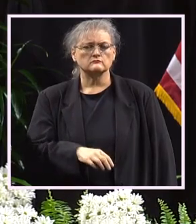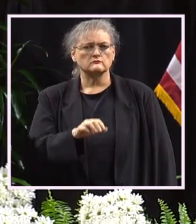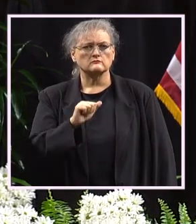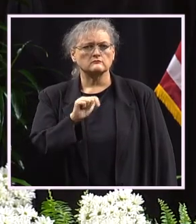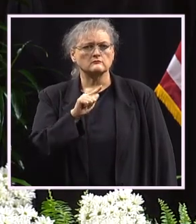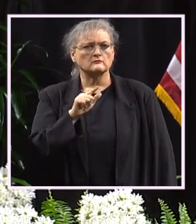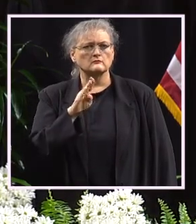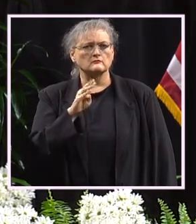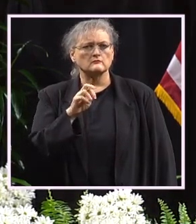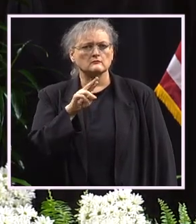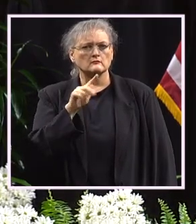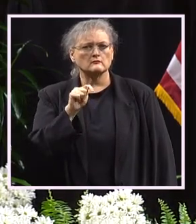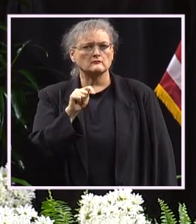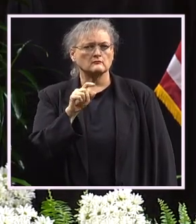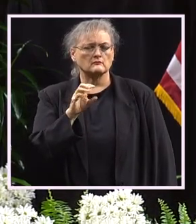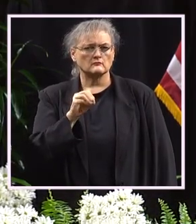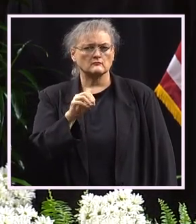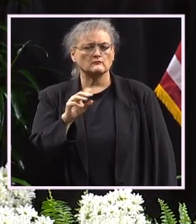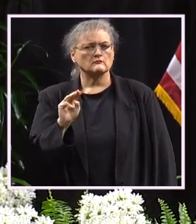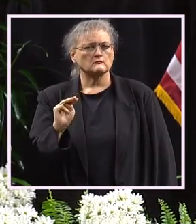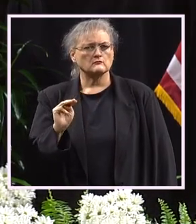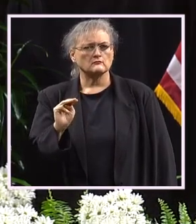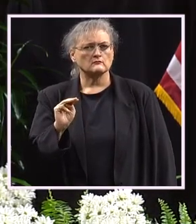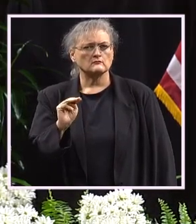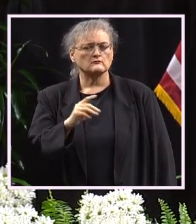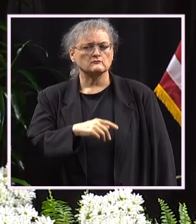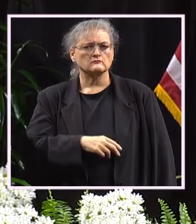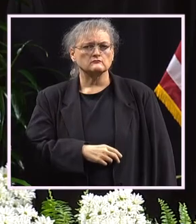Alberto A. Martinez.